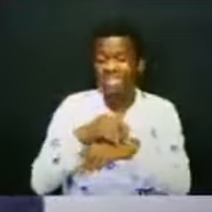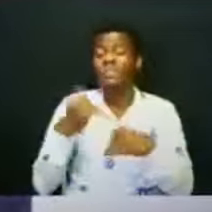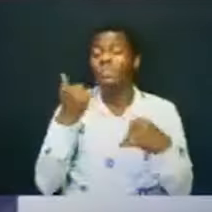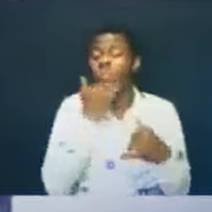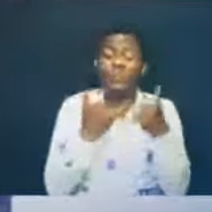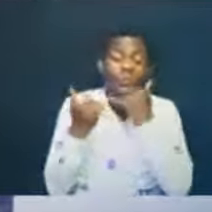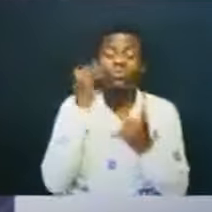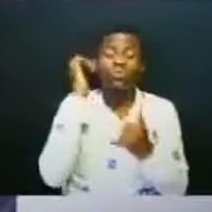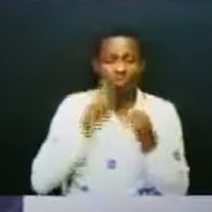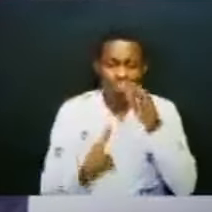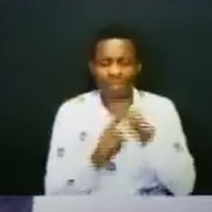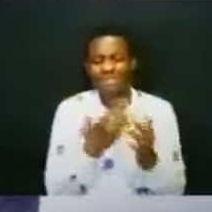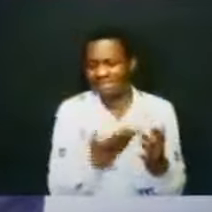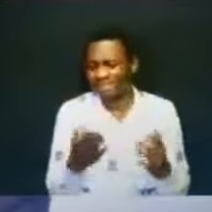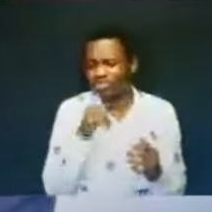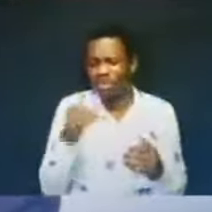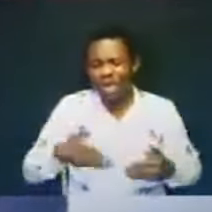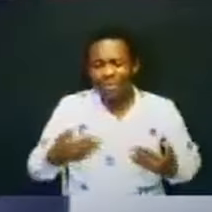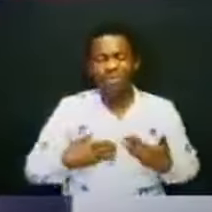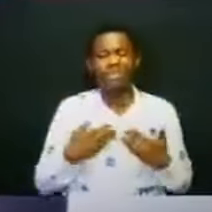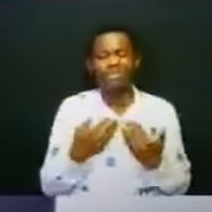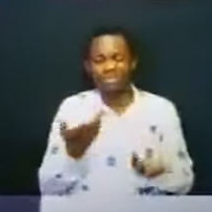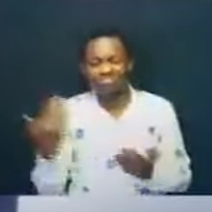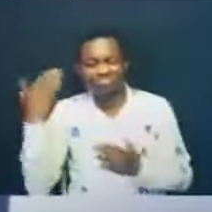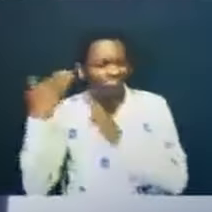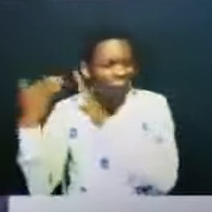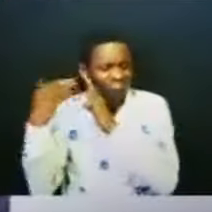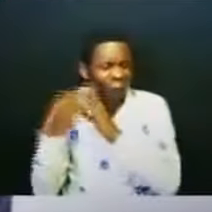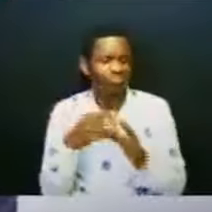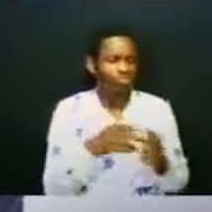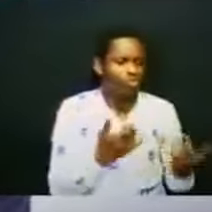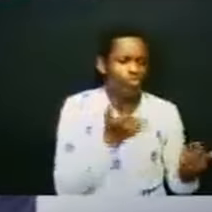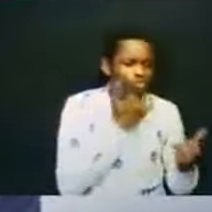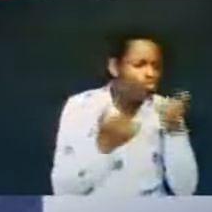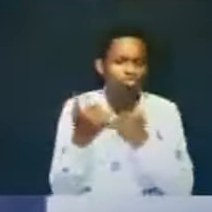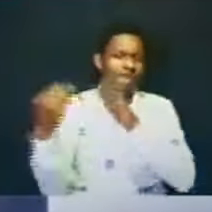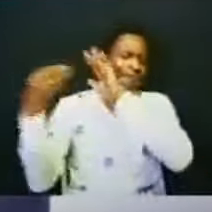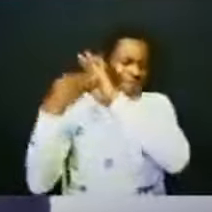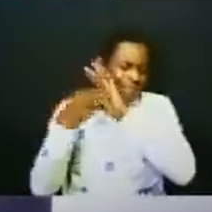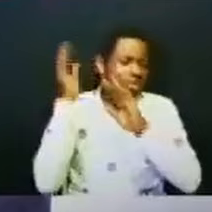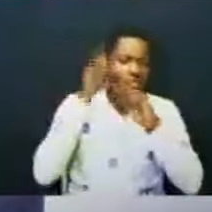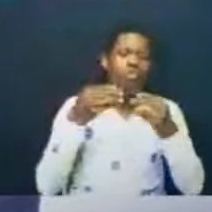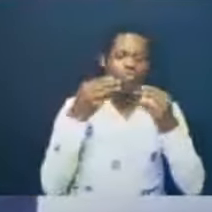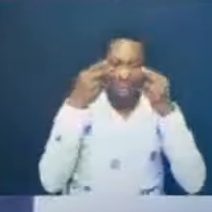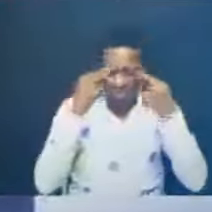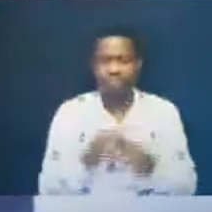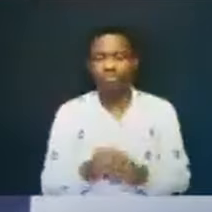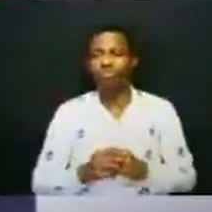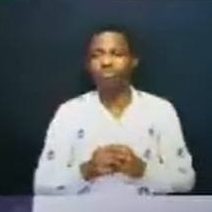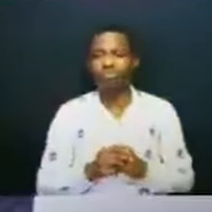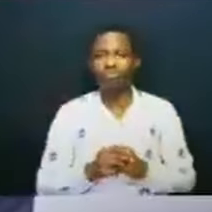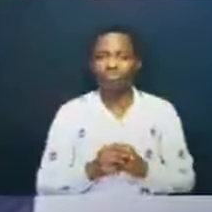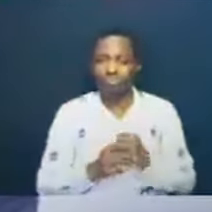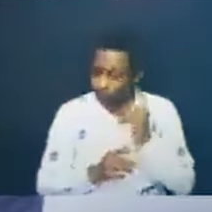are not pleased with will come. No me be anywhere nika ebeba. Things and traps that causes people to stumble will by all means